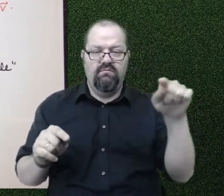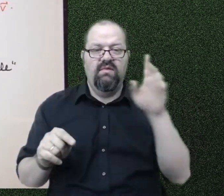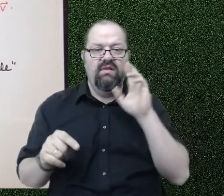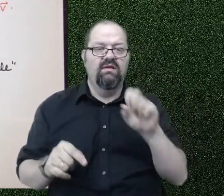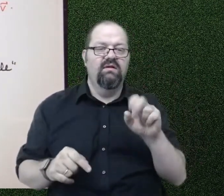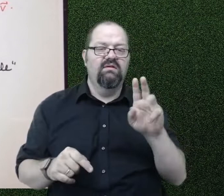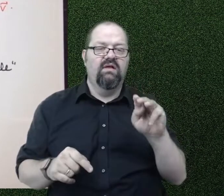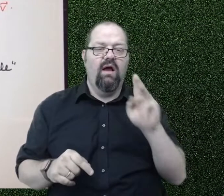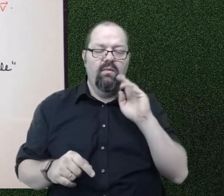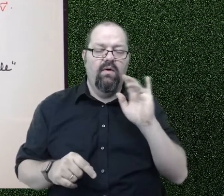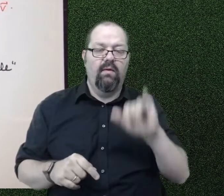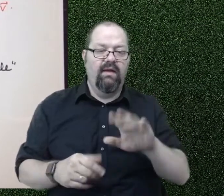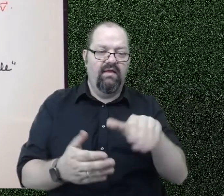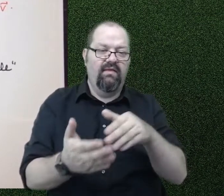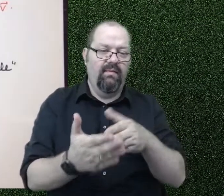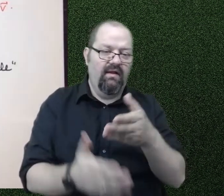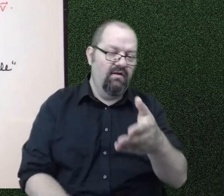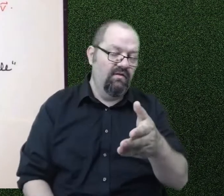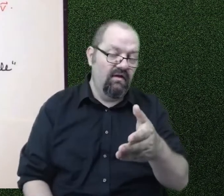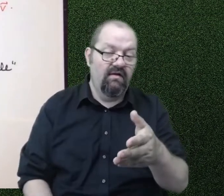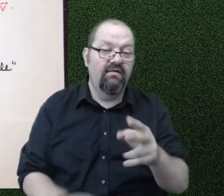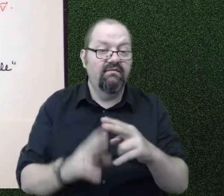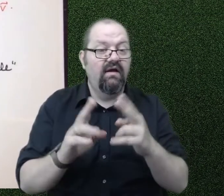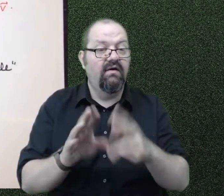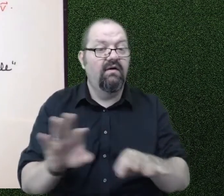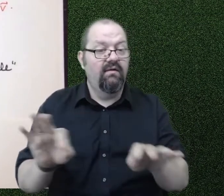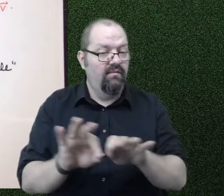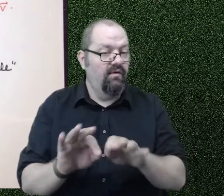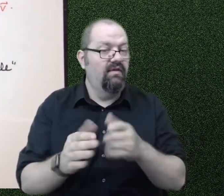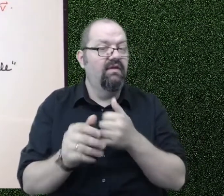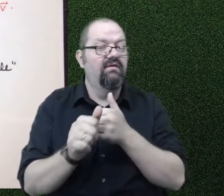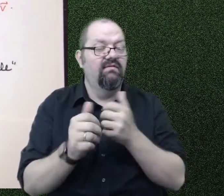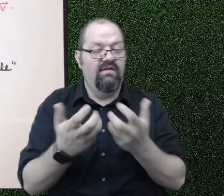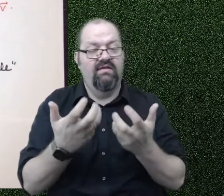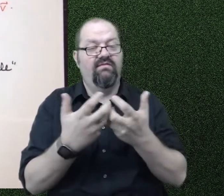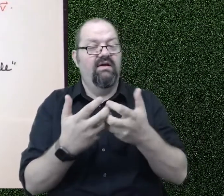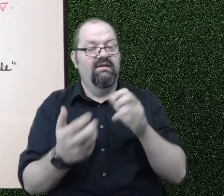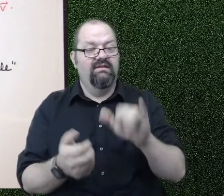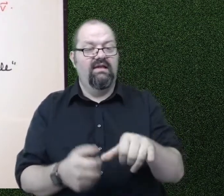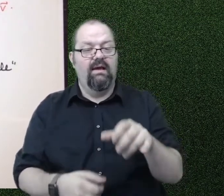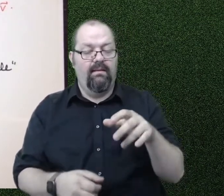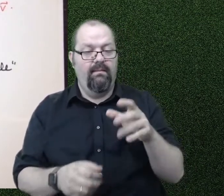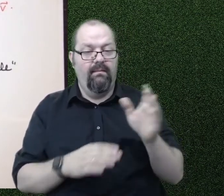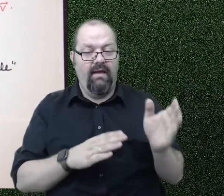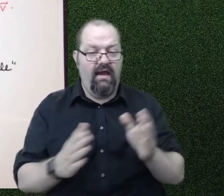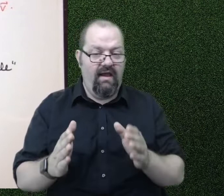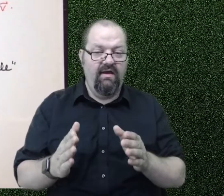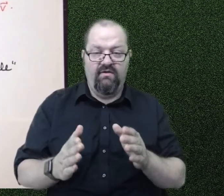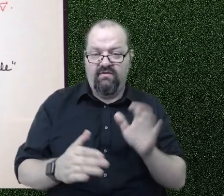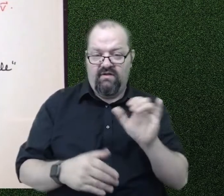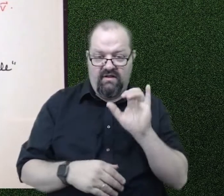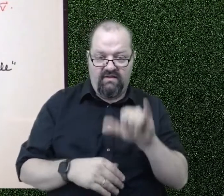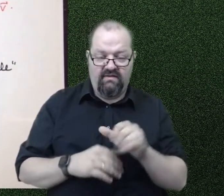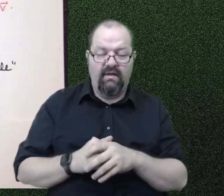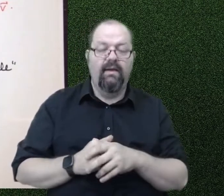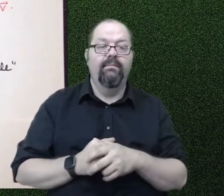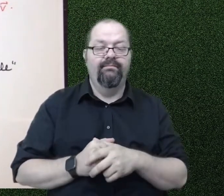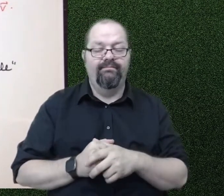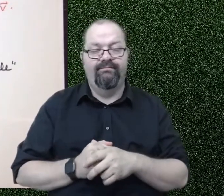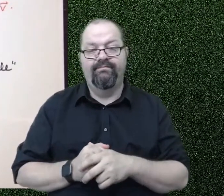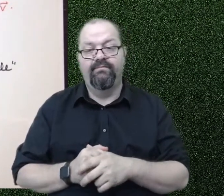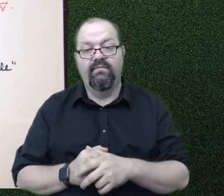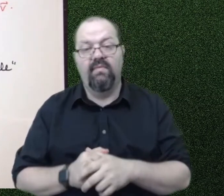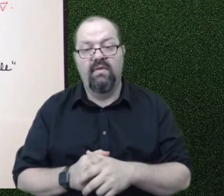Now it's very important that it fits this pattern. We have to draw it this way, going from here to here and then here to here. If